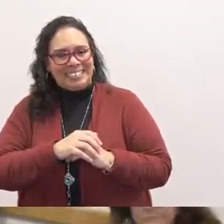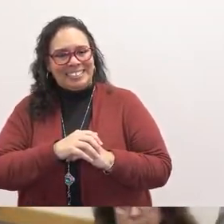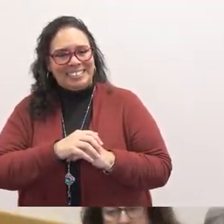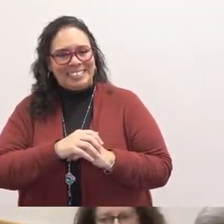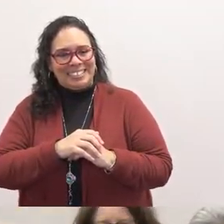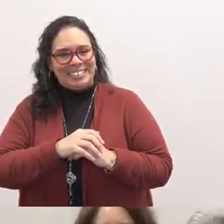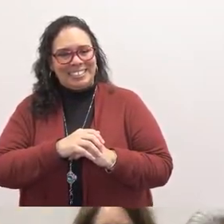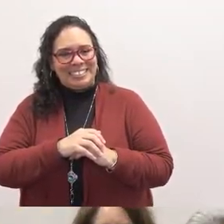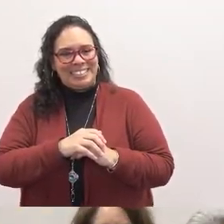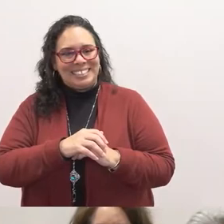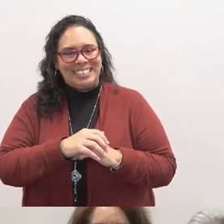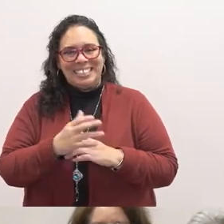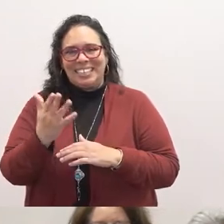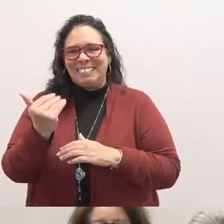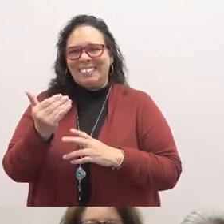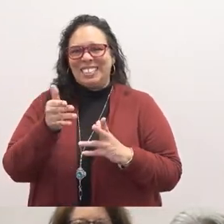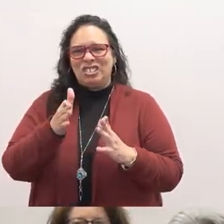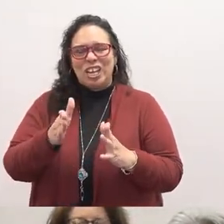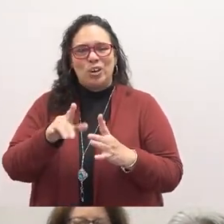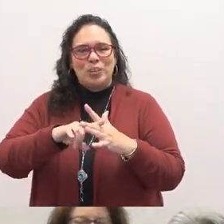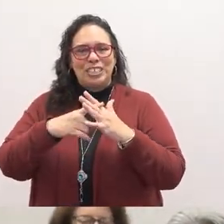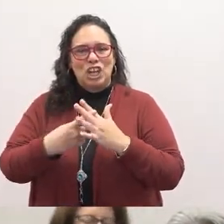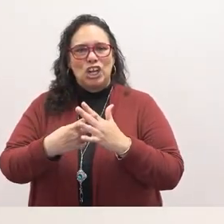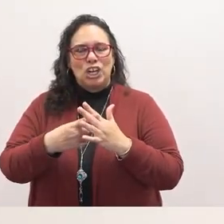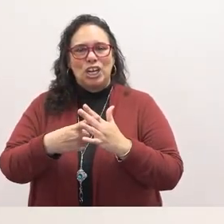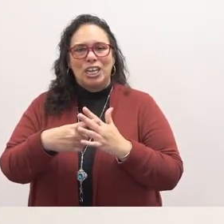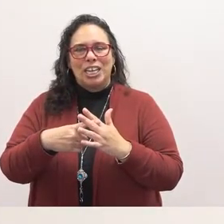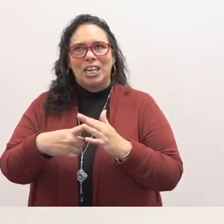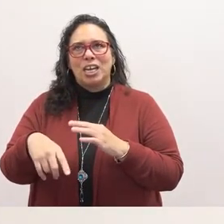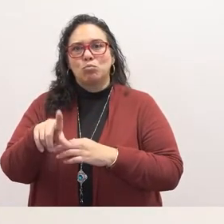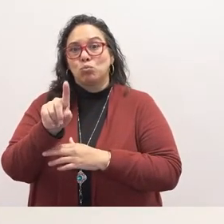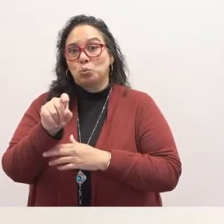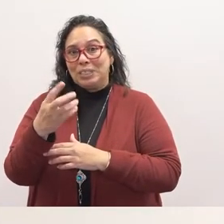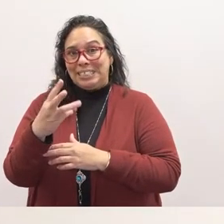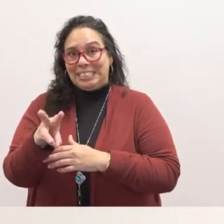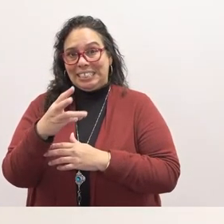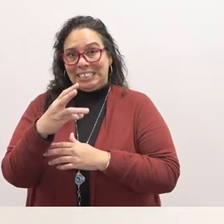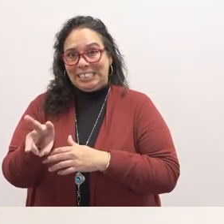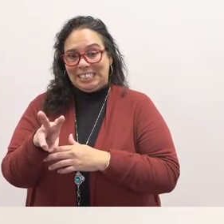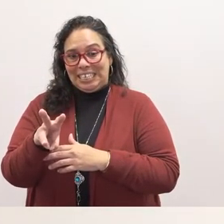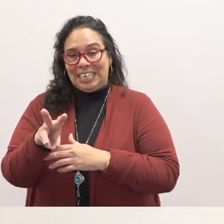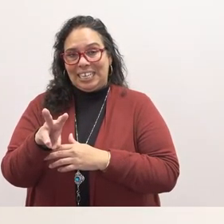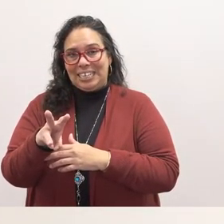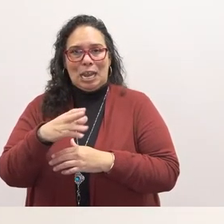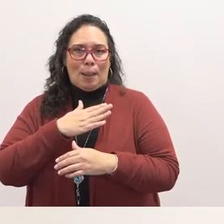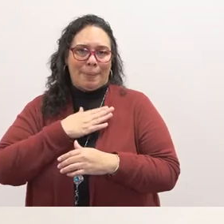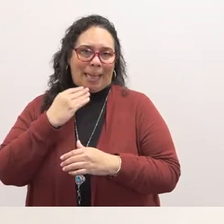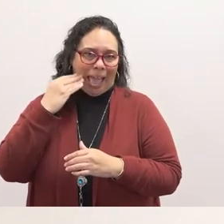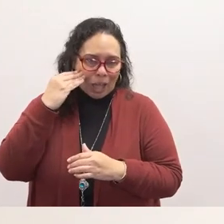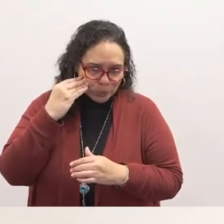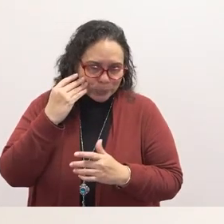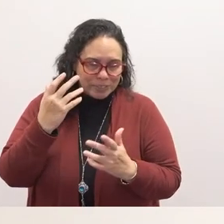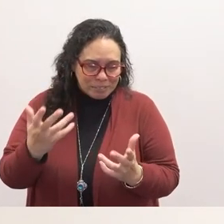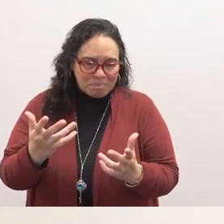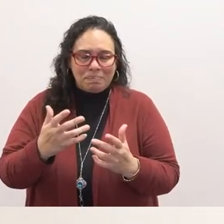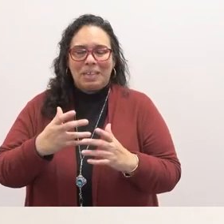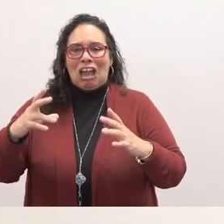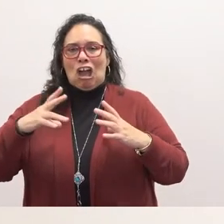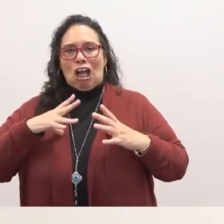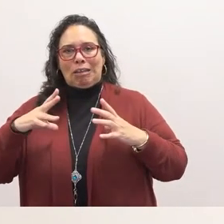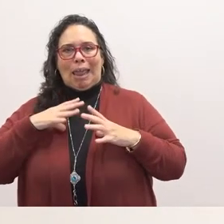From Snow on 15th Street, we started this in 2016, and we started at my house as a holiday